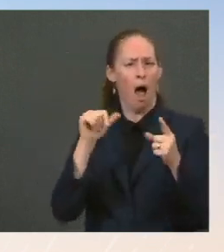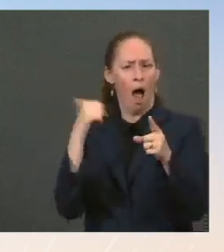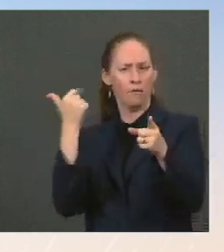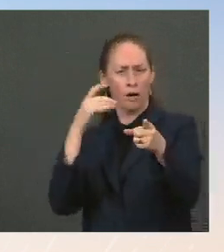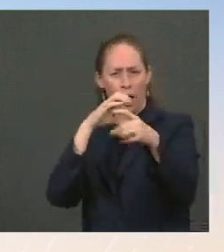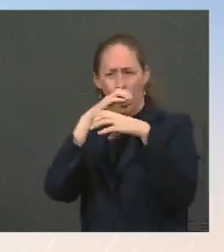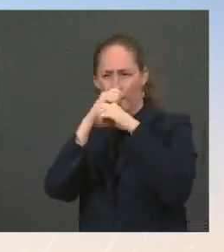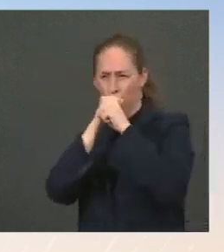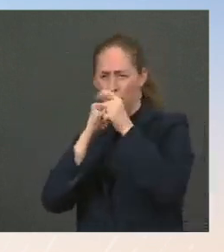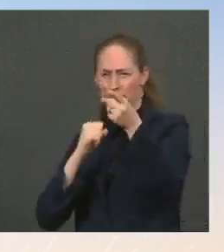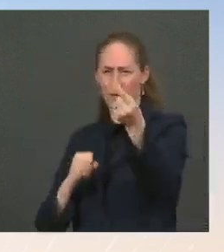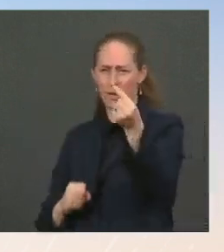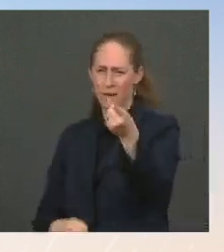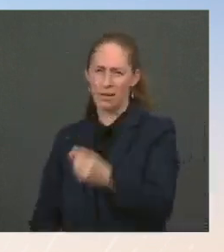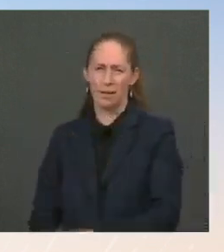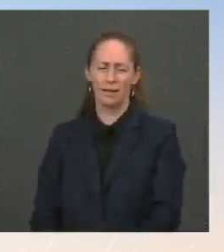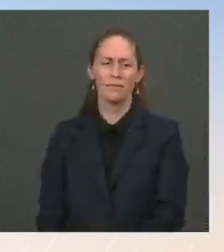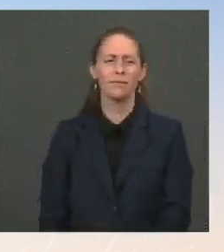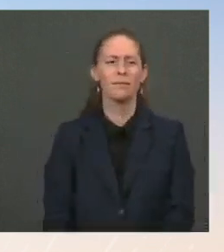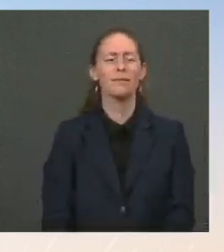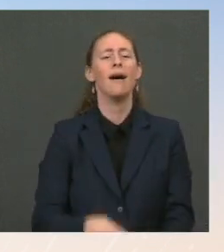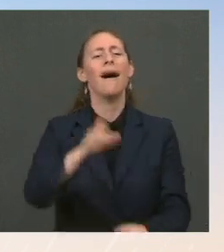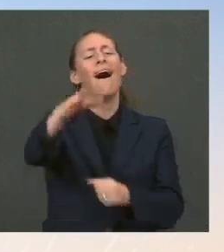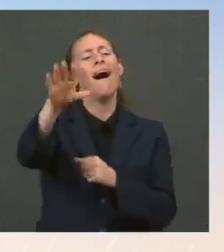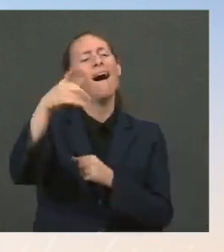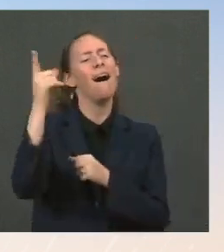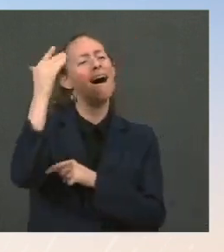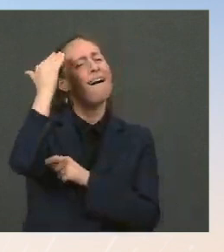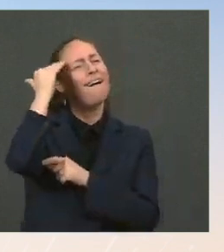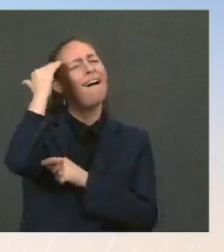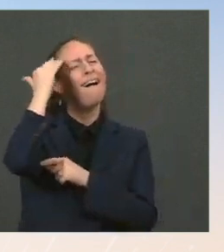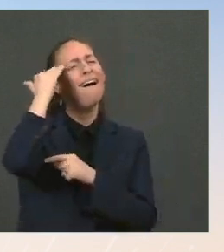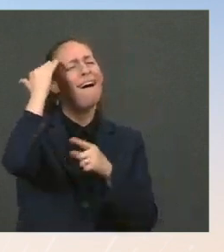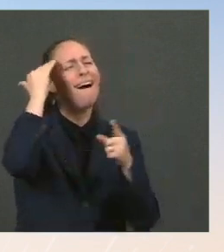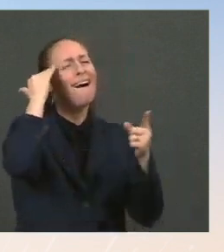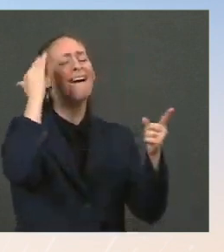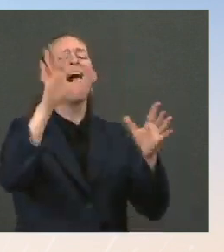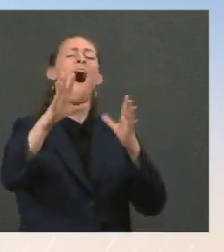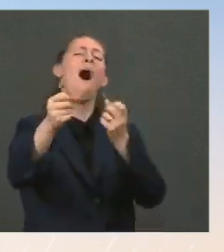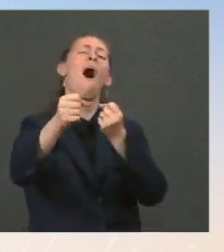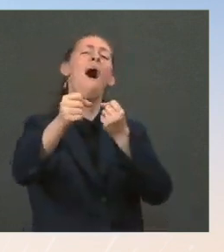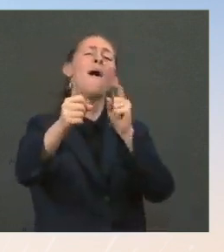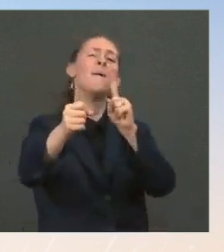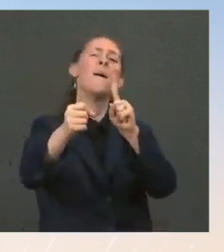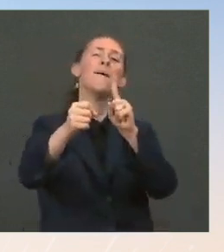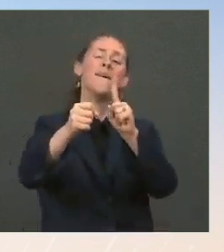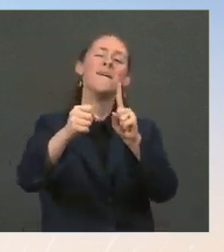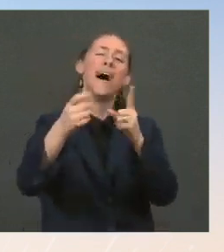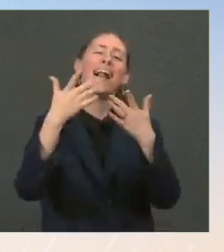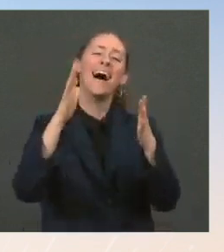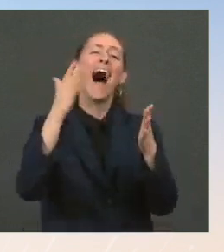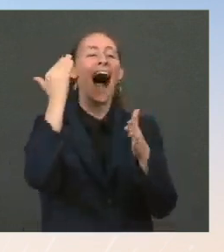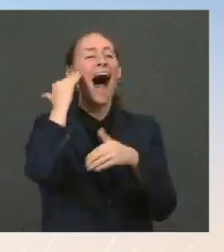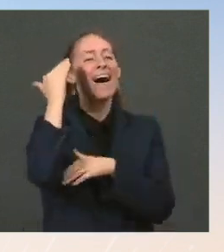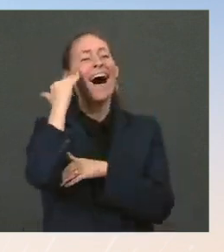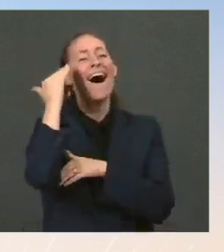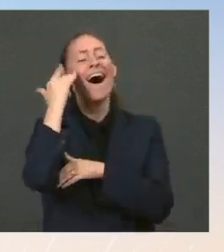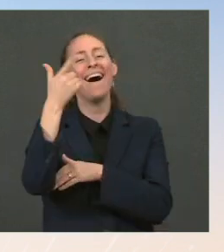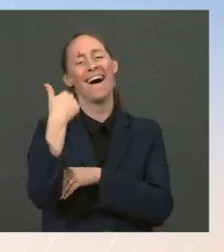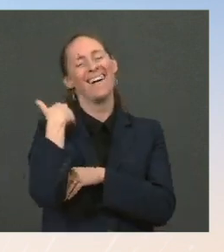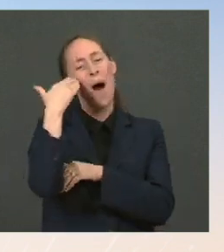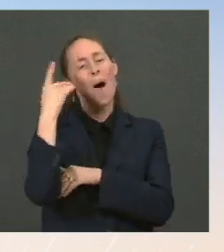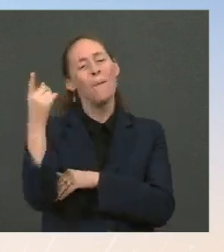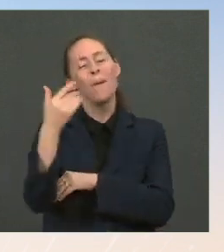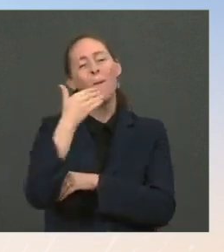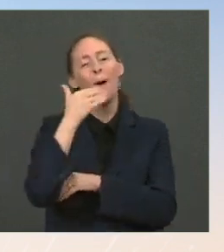Of course he was aware of the French being upset. Let me finish. Let me finish. I know John Kerry quite well. He,